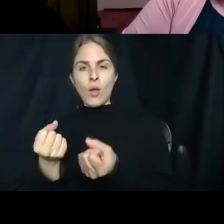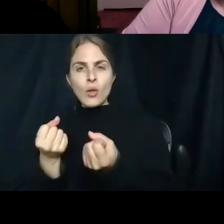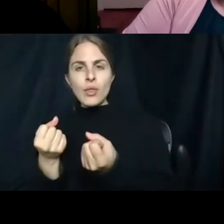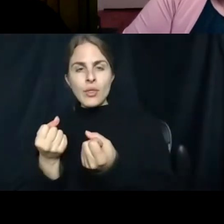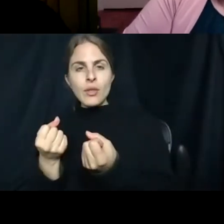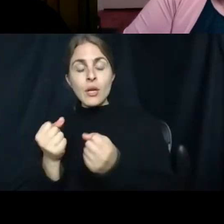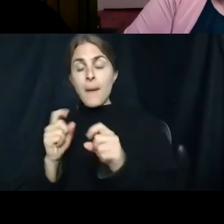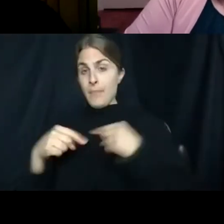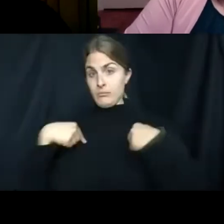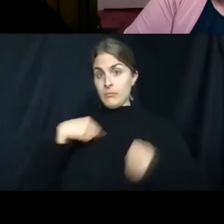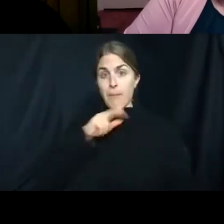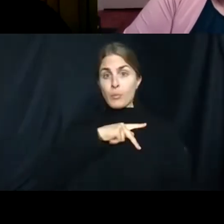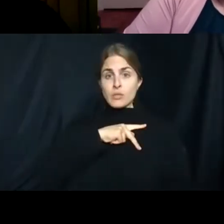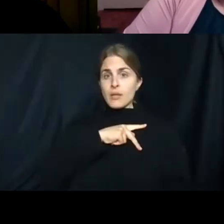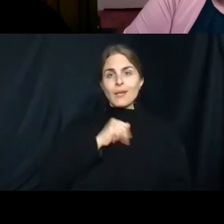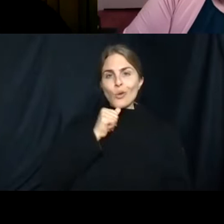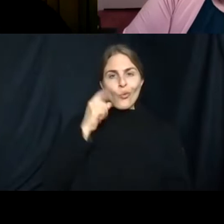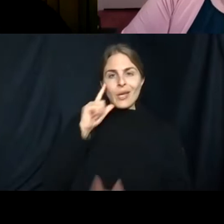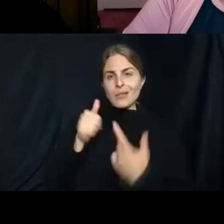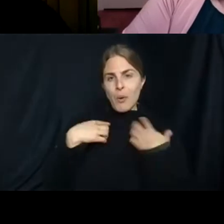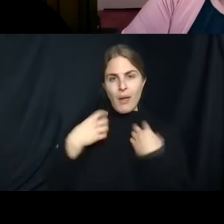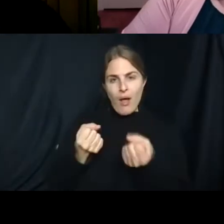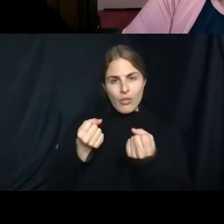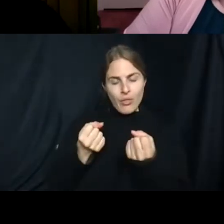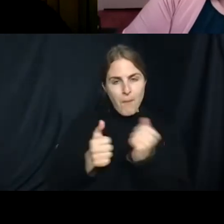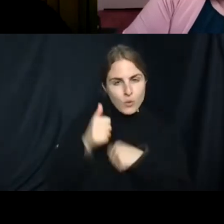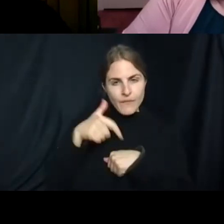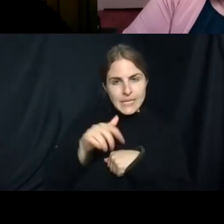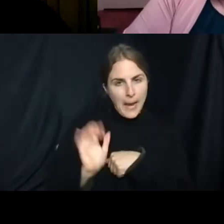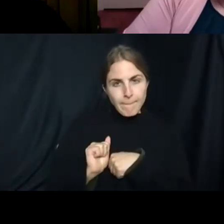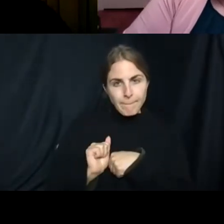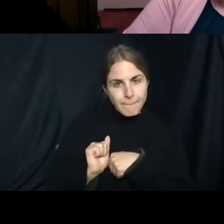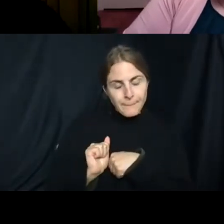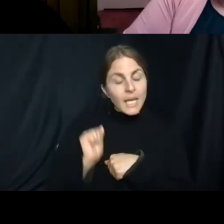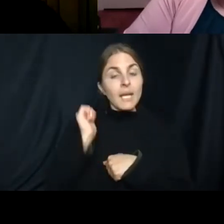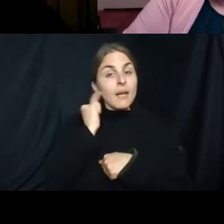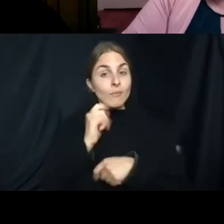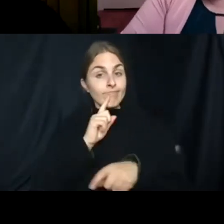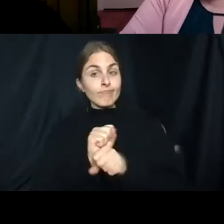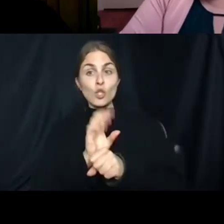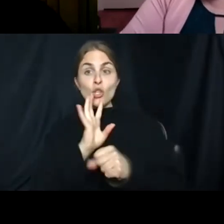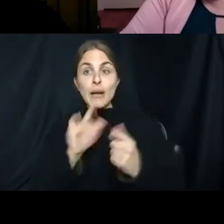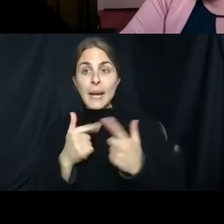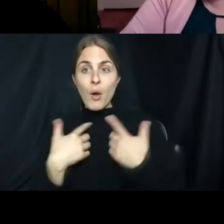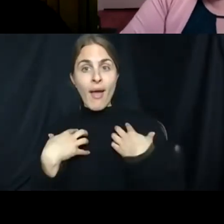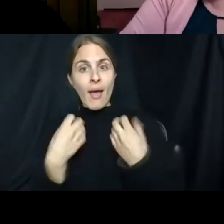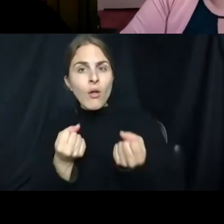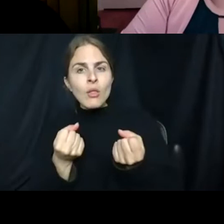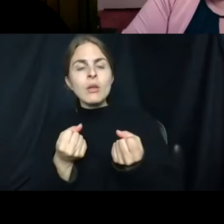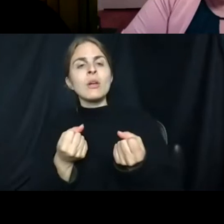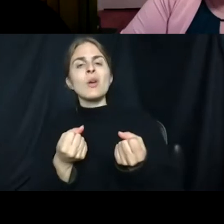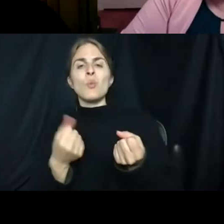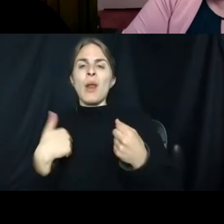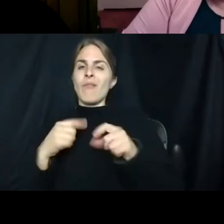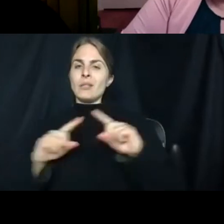I personally don't think it's really about health much of the time, because I think if we were really talking about health, we'd be having a different conversation.